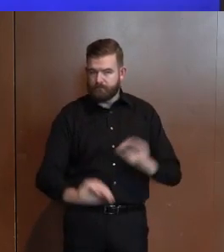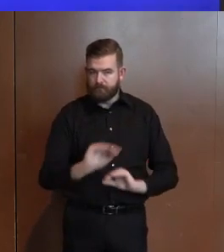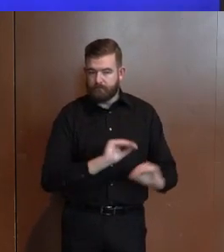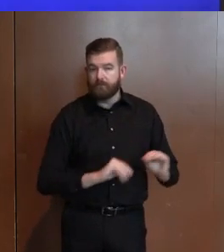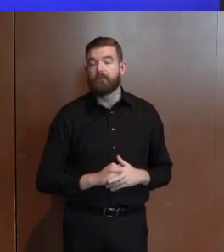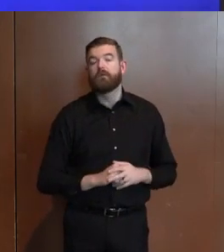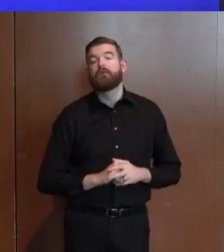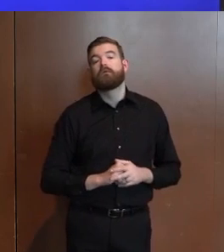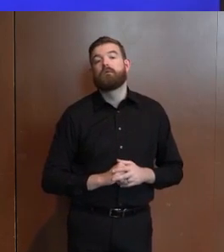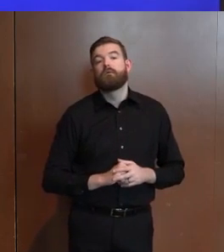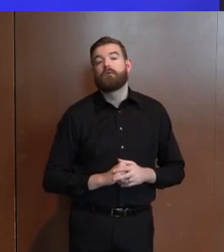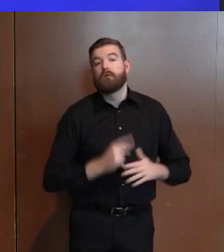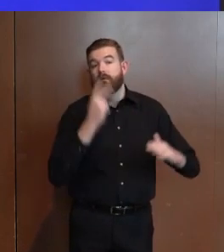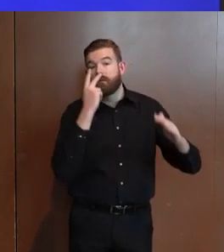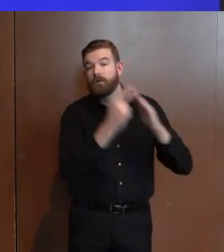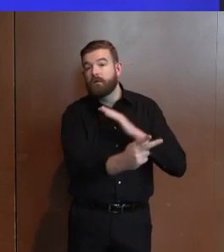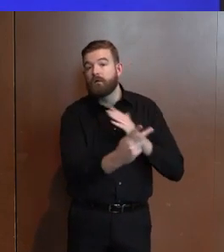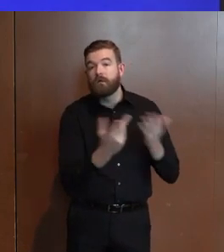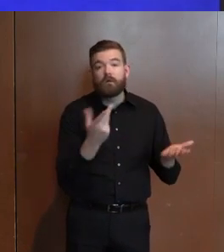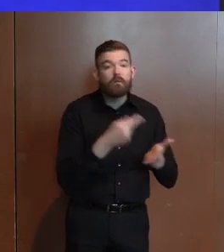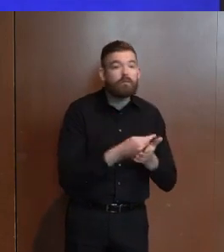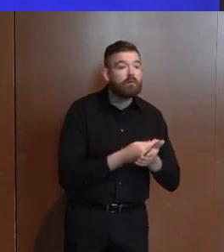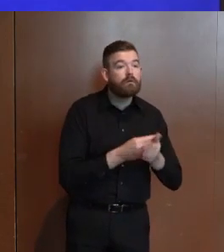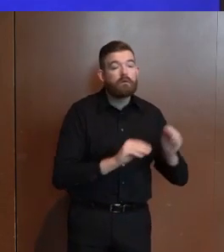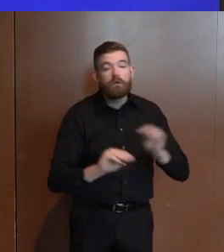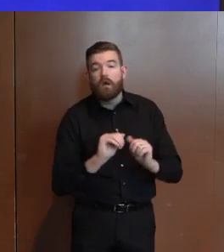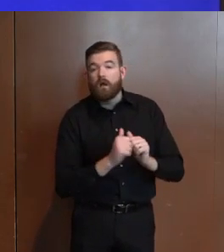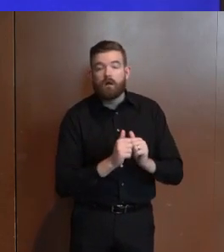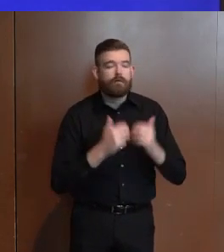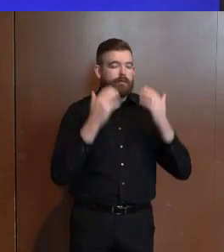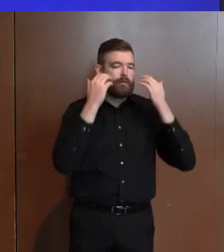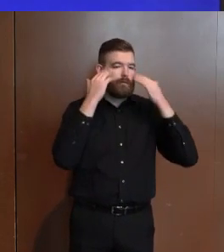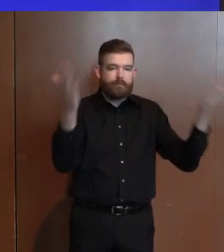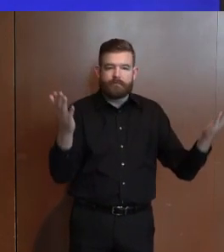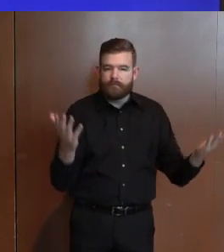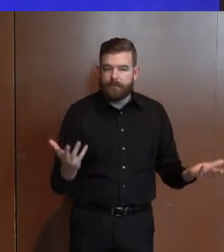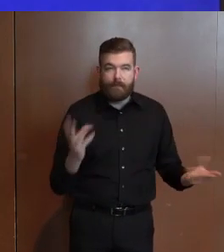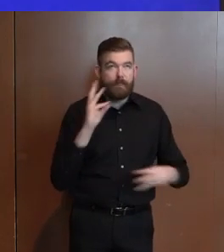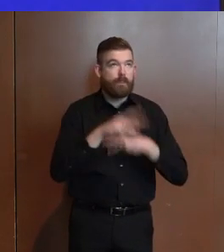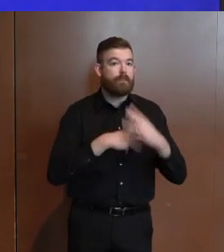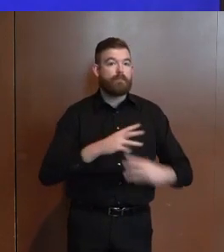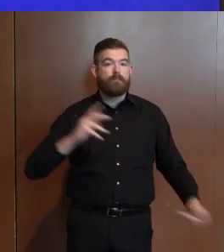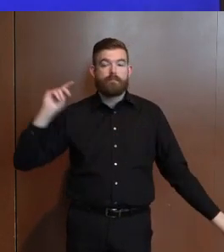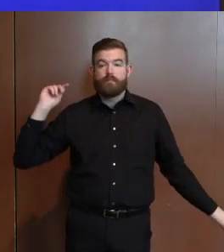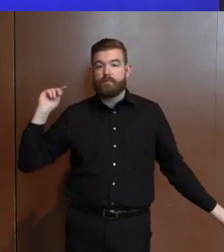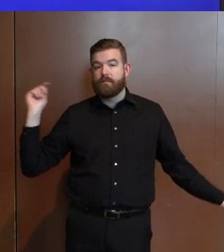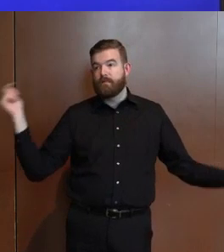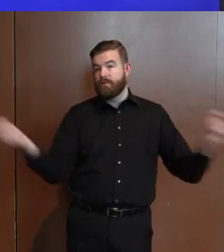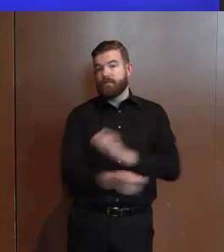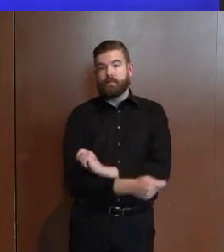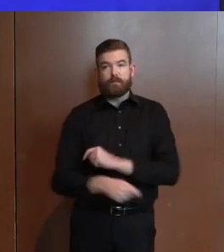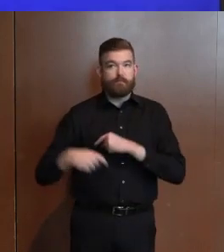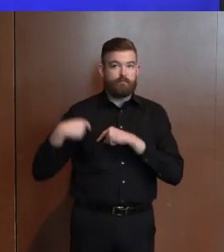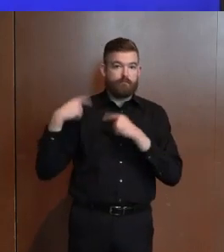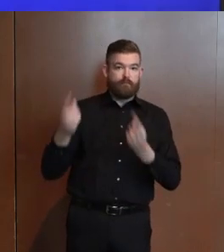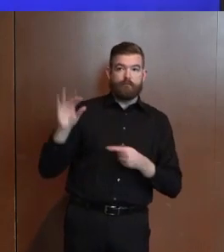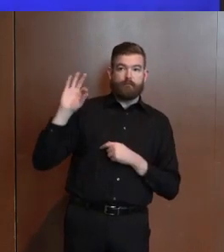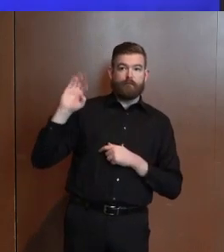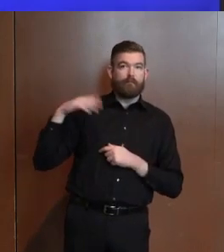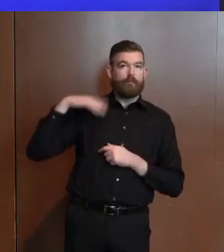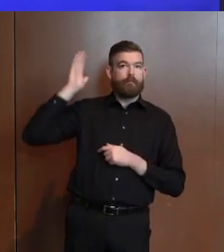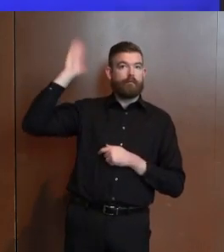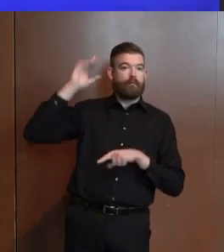but it's make an obvious point. The world has changed dramatically since the budget address I gave, and so we're going to have to